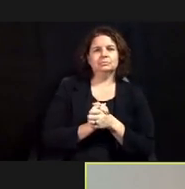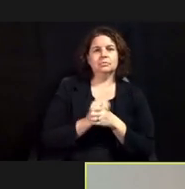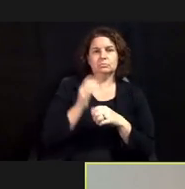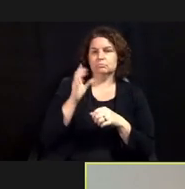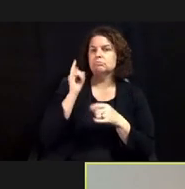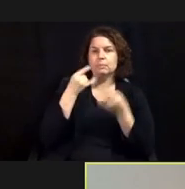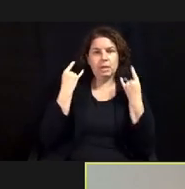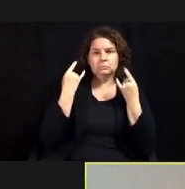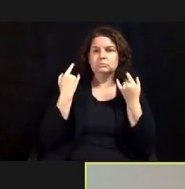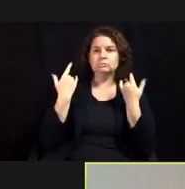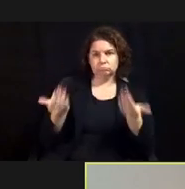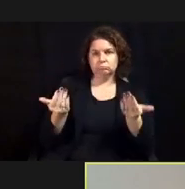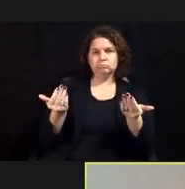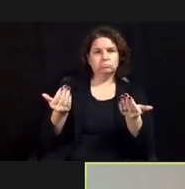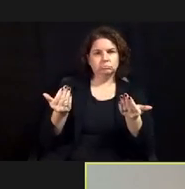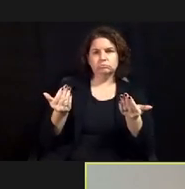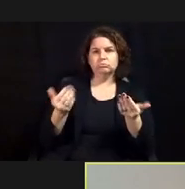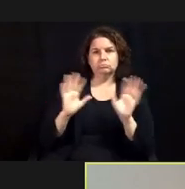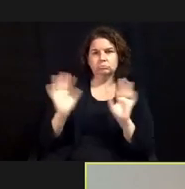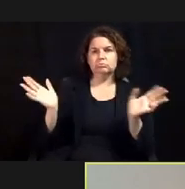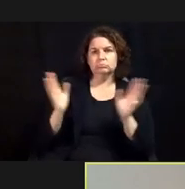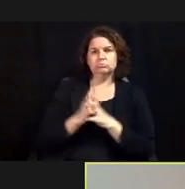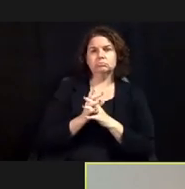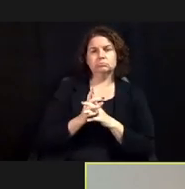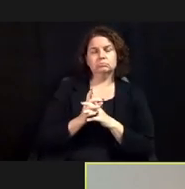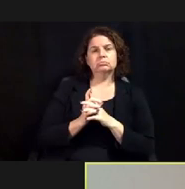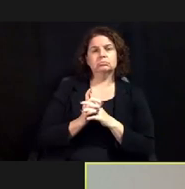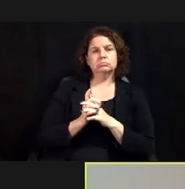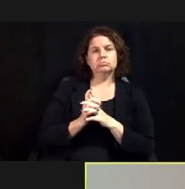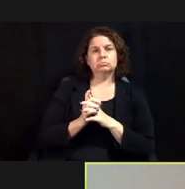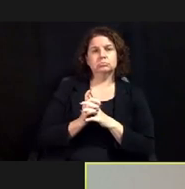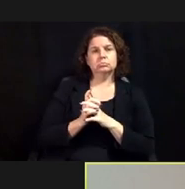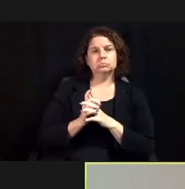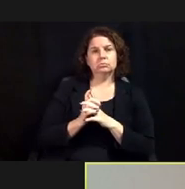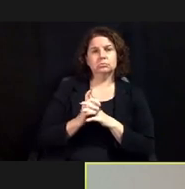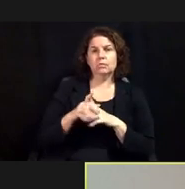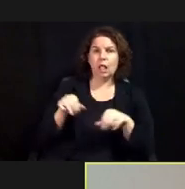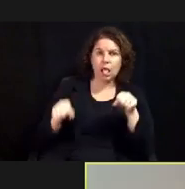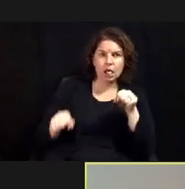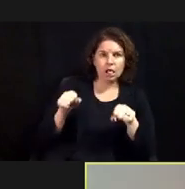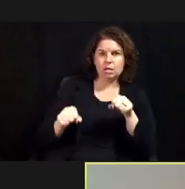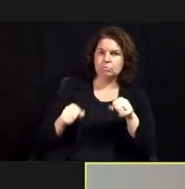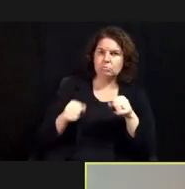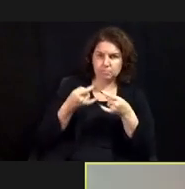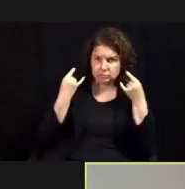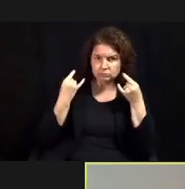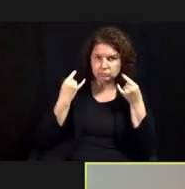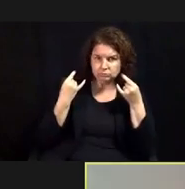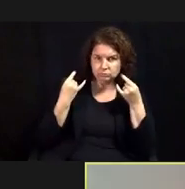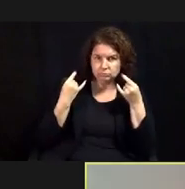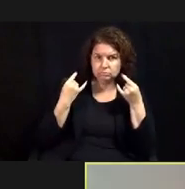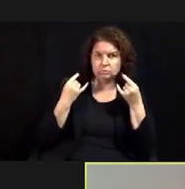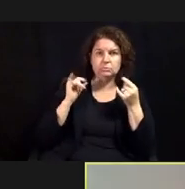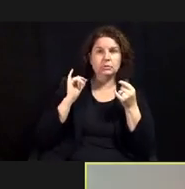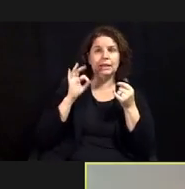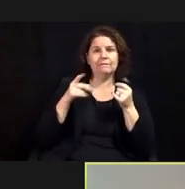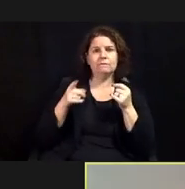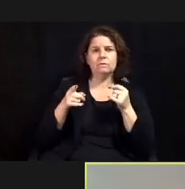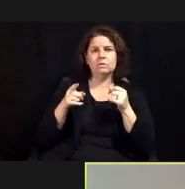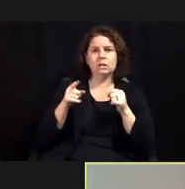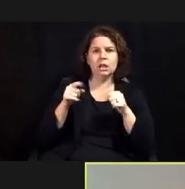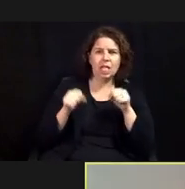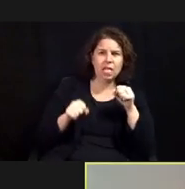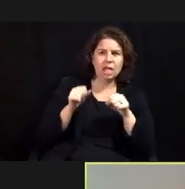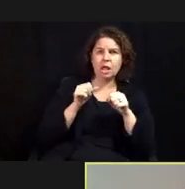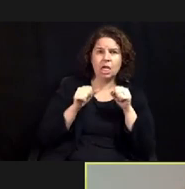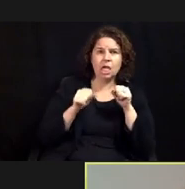when in doubt, wear it. Even if you're not in doubt, wear a mask. It's a simple thing that we can